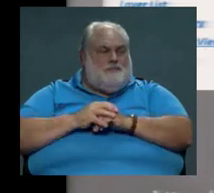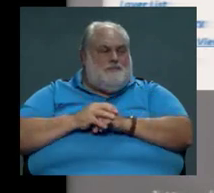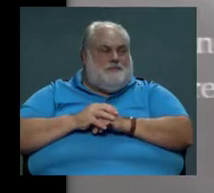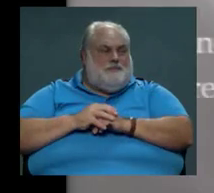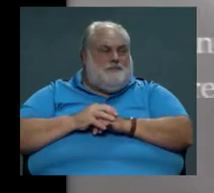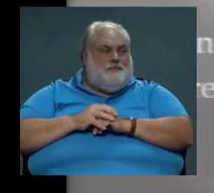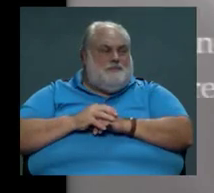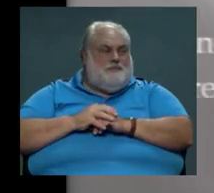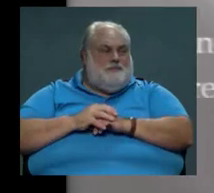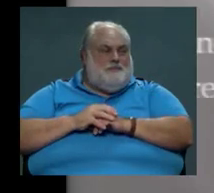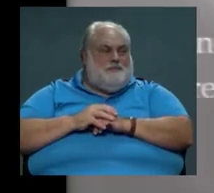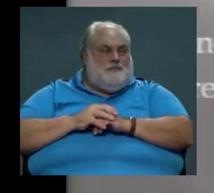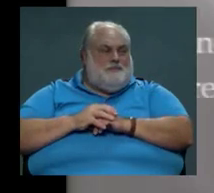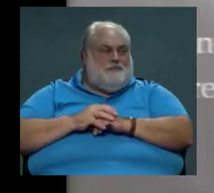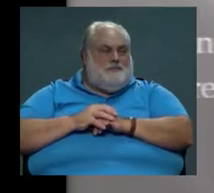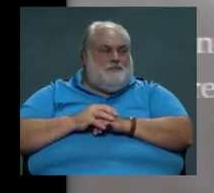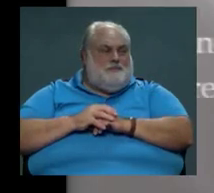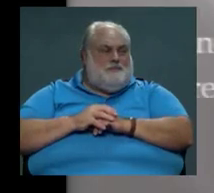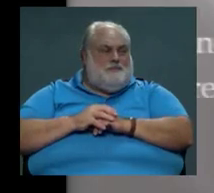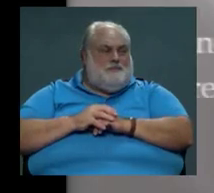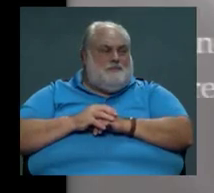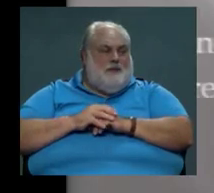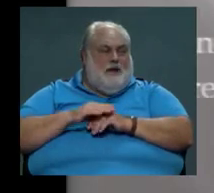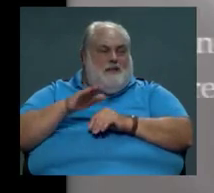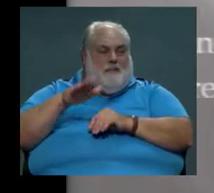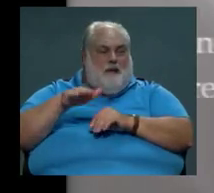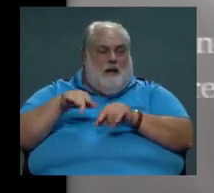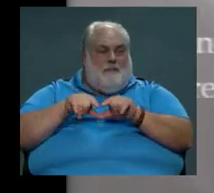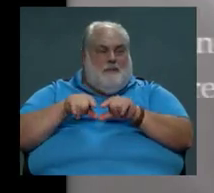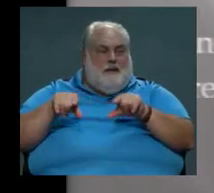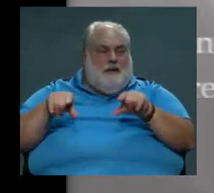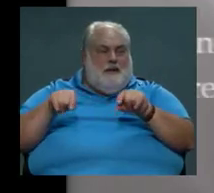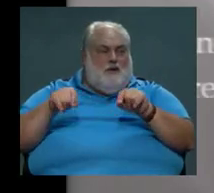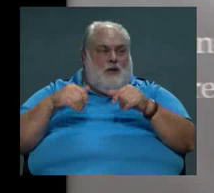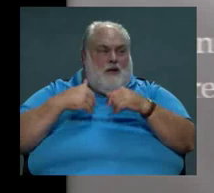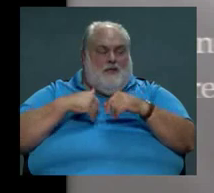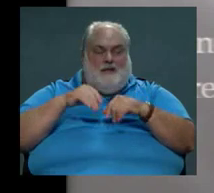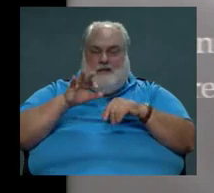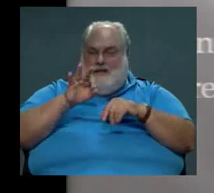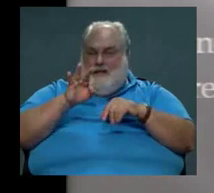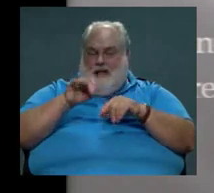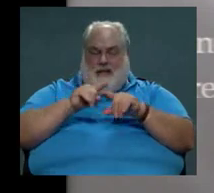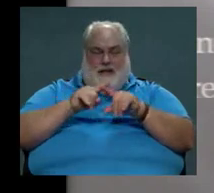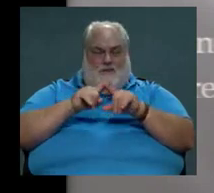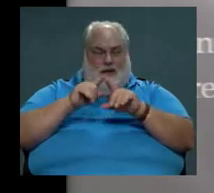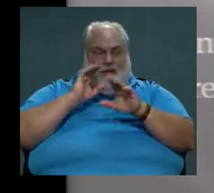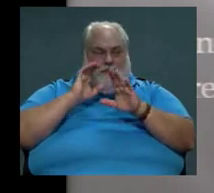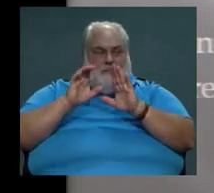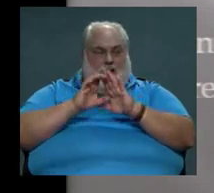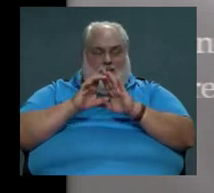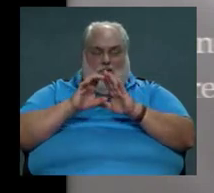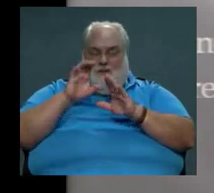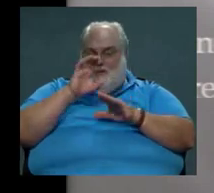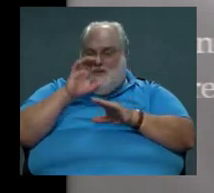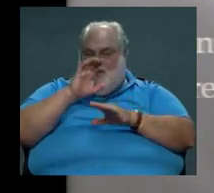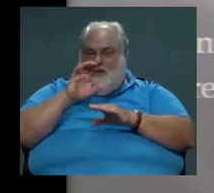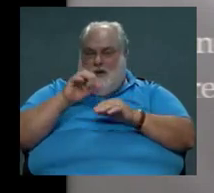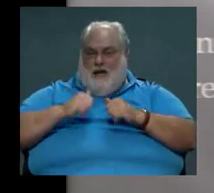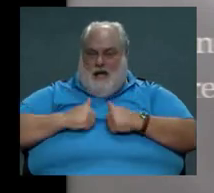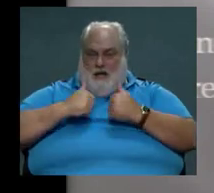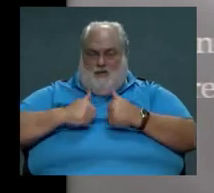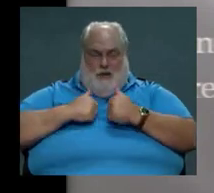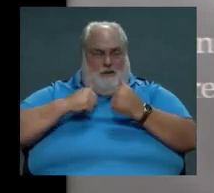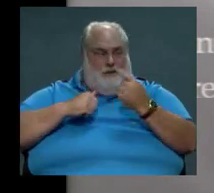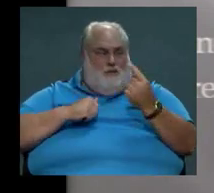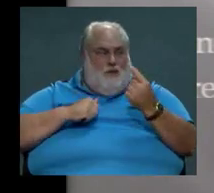please. On the bottom of each of them, you'll have these 9 different widgets where you can search by an address under number 1